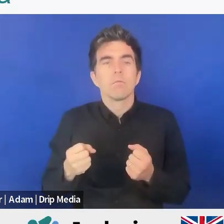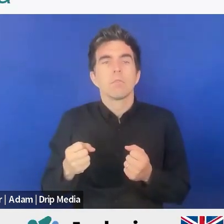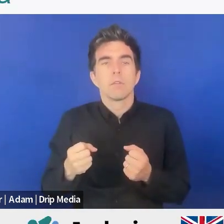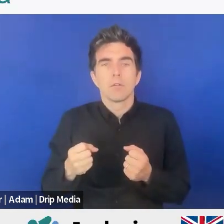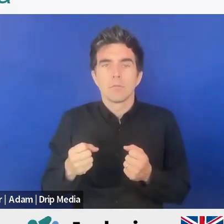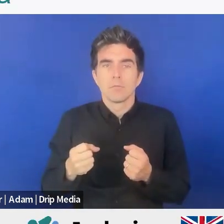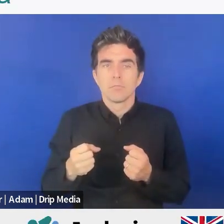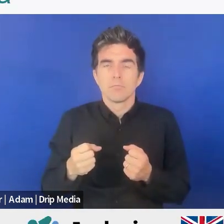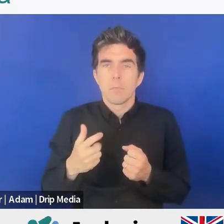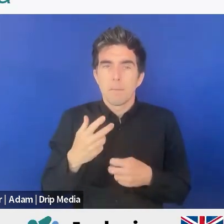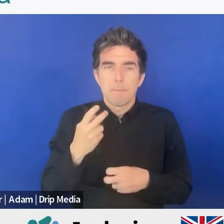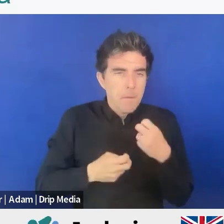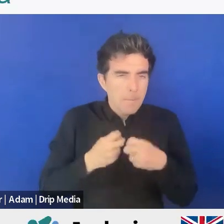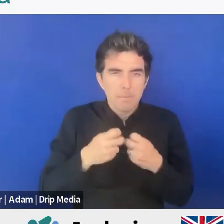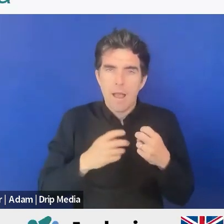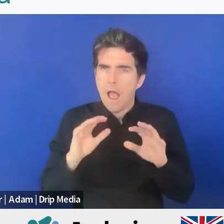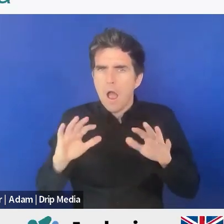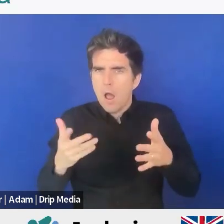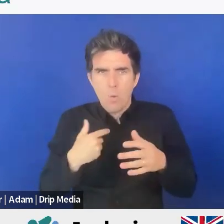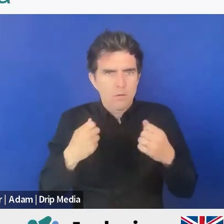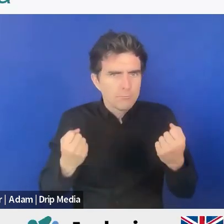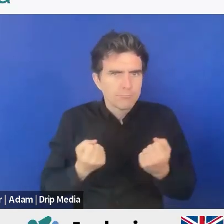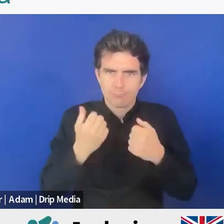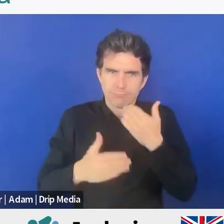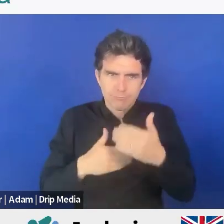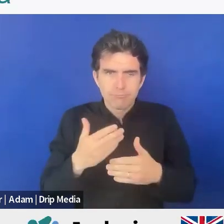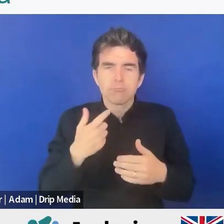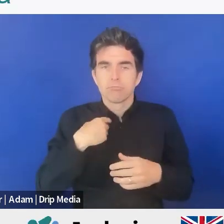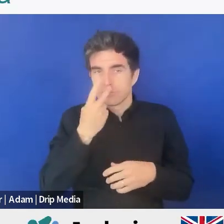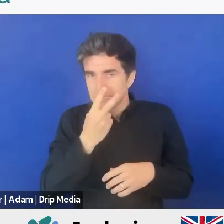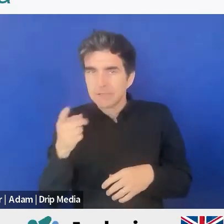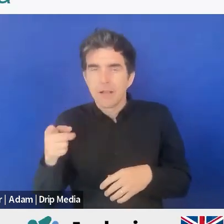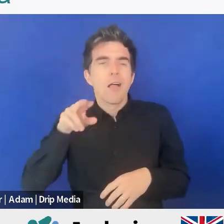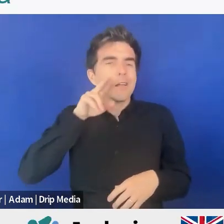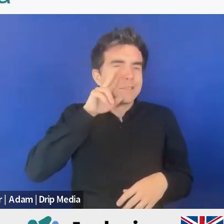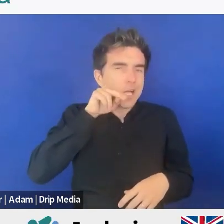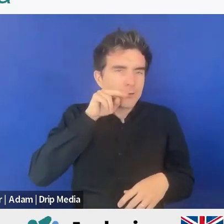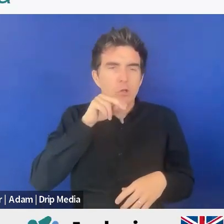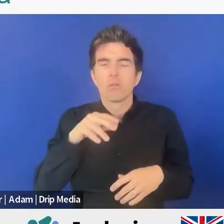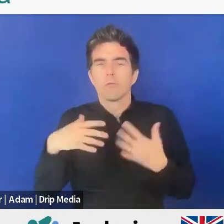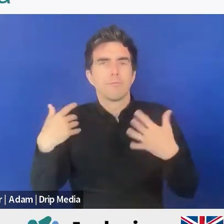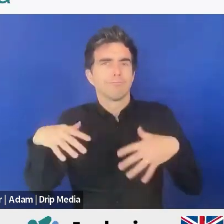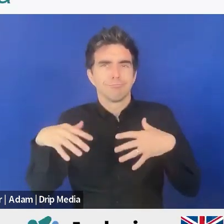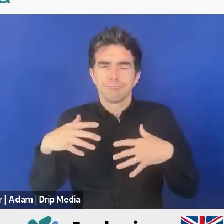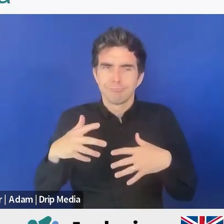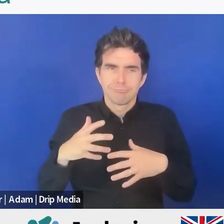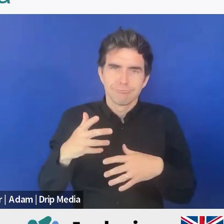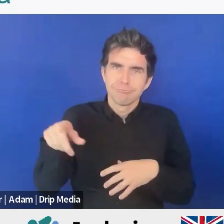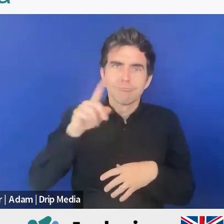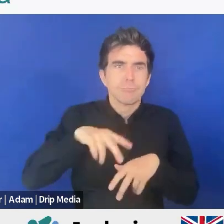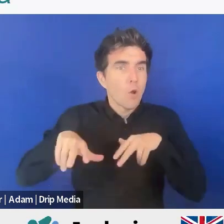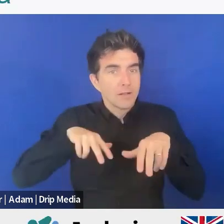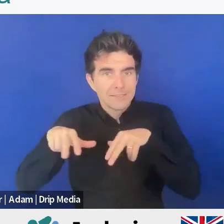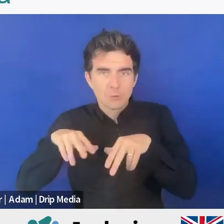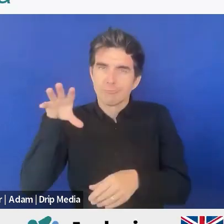of organisations involved of OPDs with umbrella networks of permissions, and